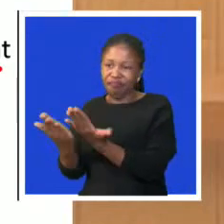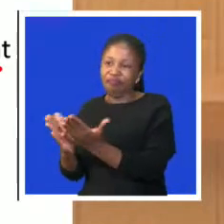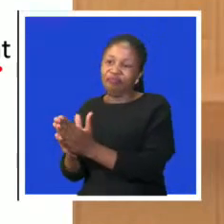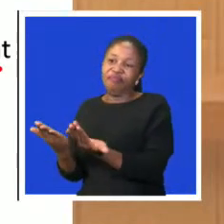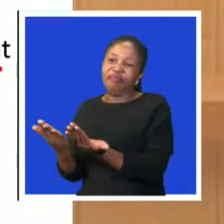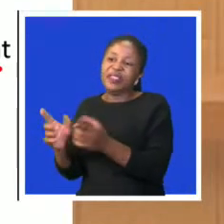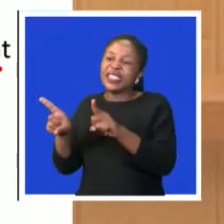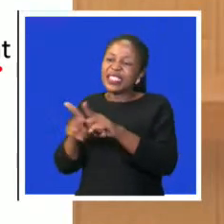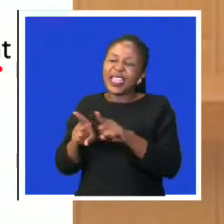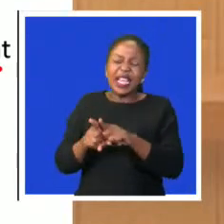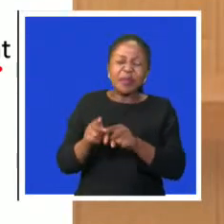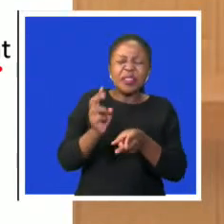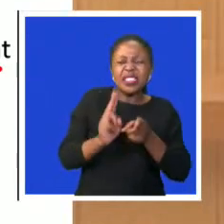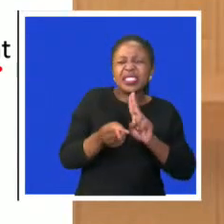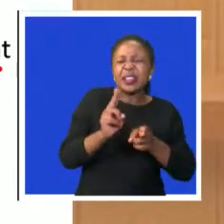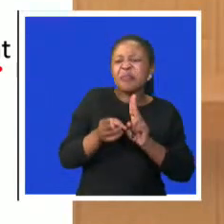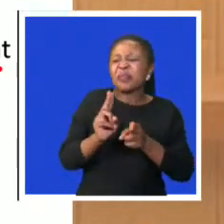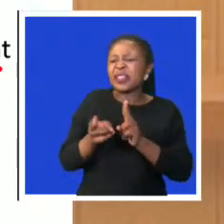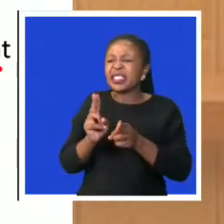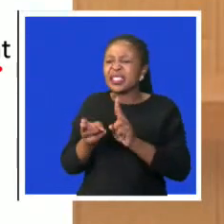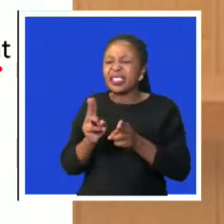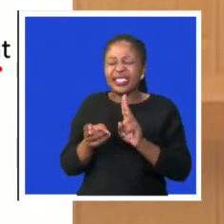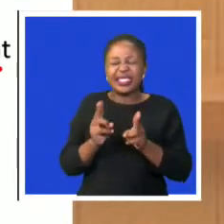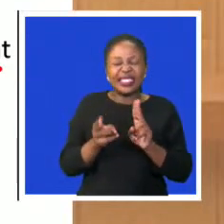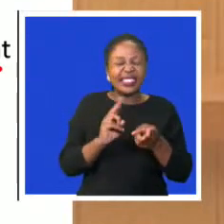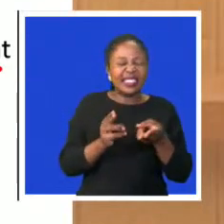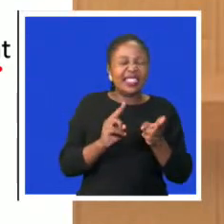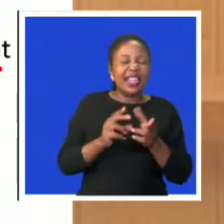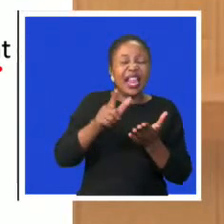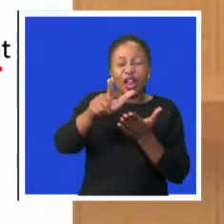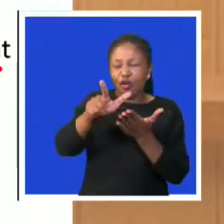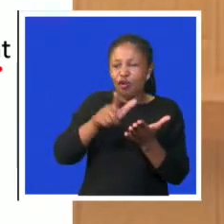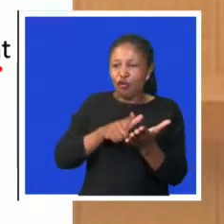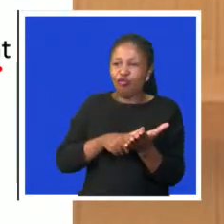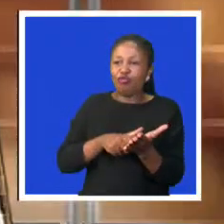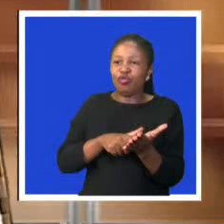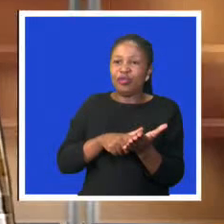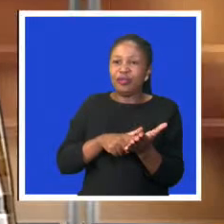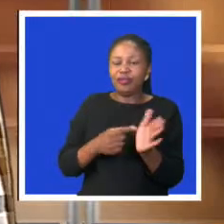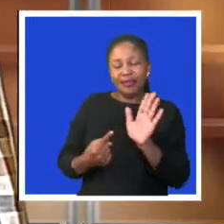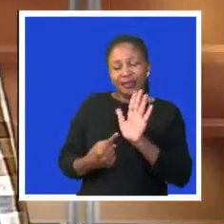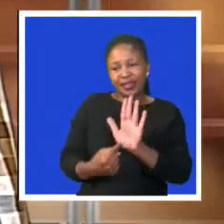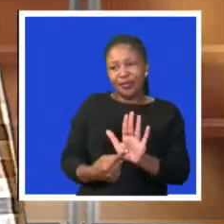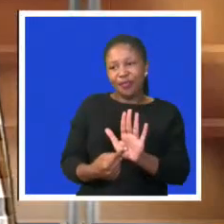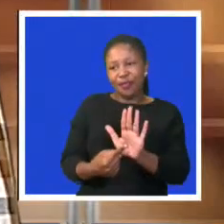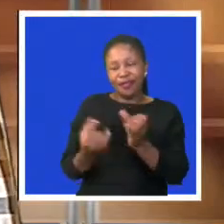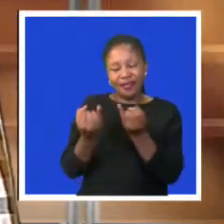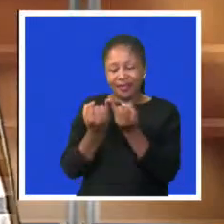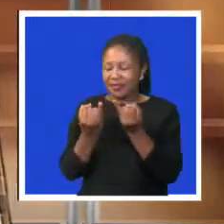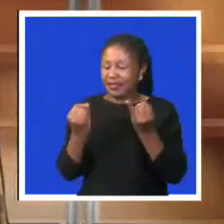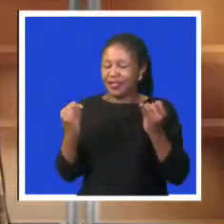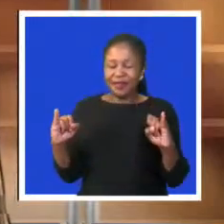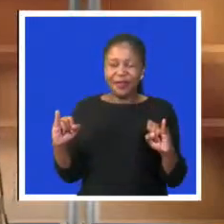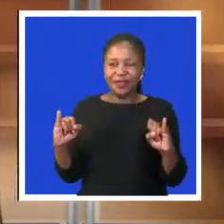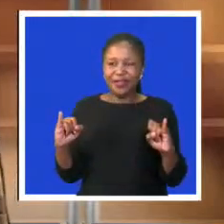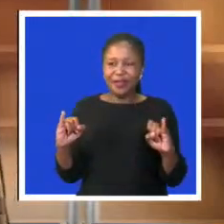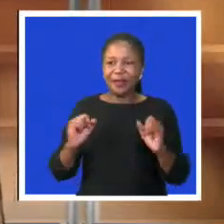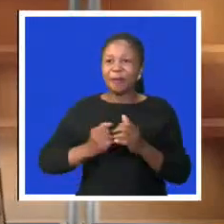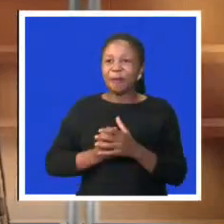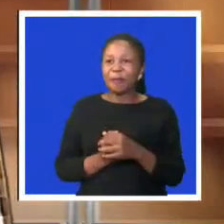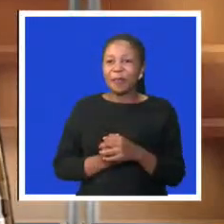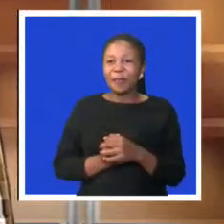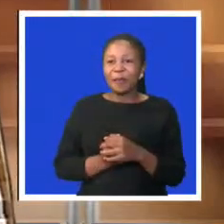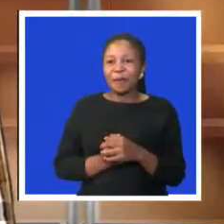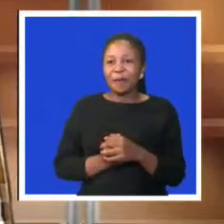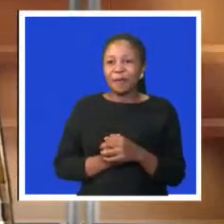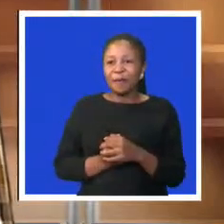legal point. For example, divorce. Dear Lena, again here, in biblical Palestine, if a